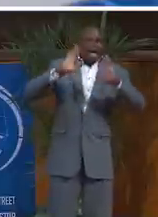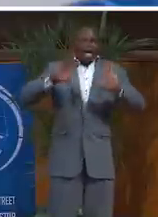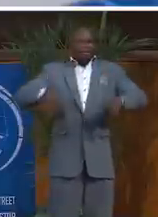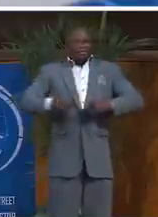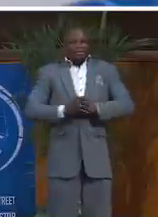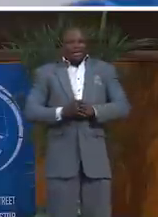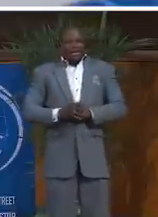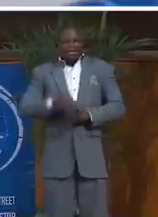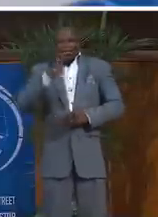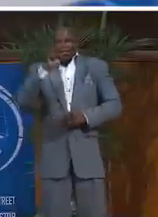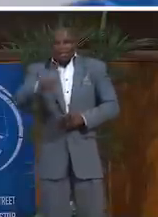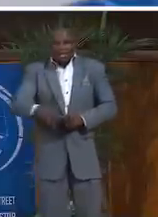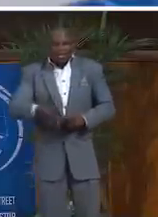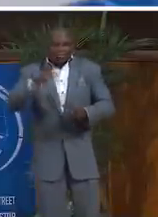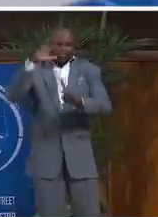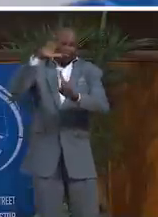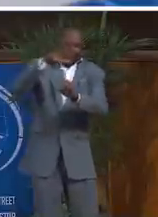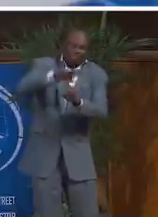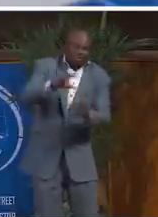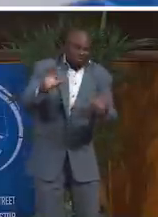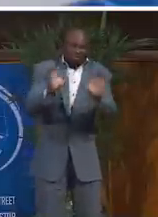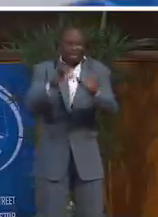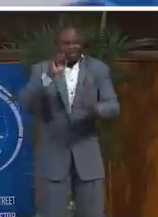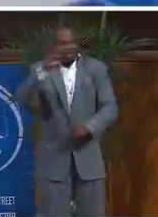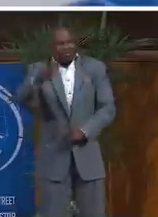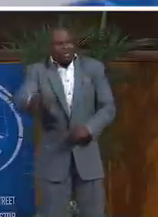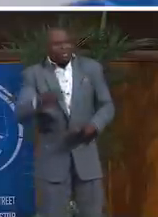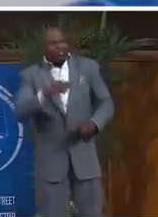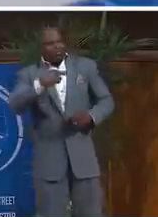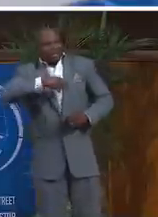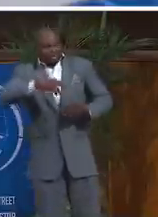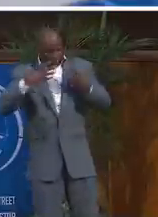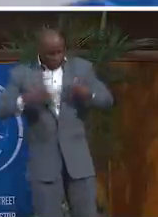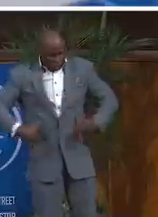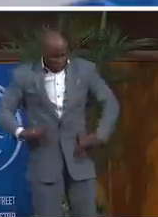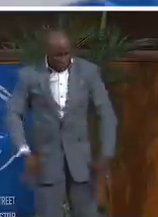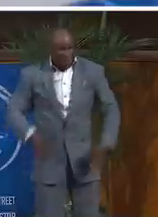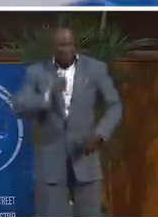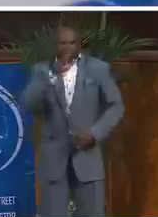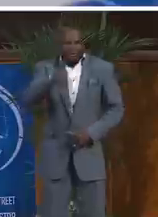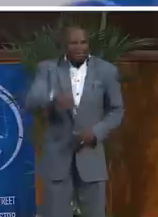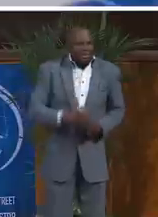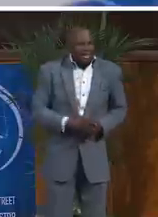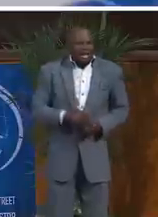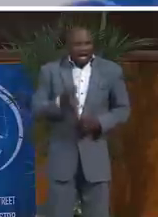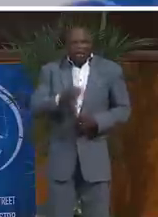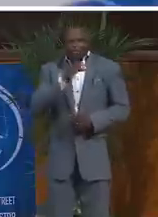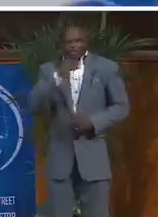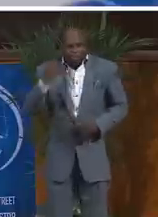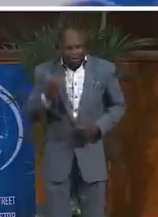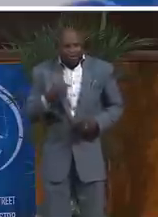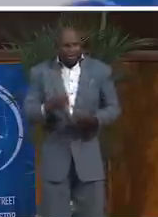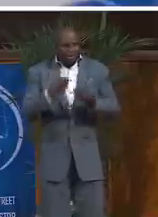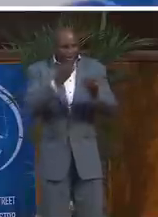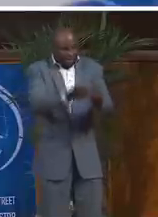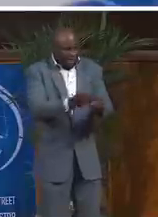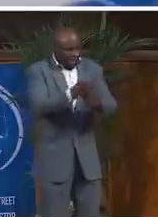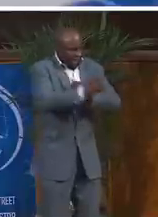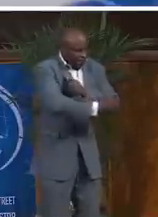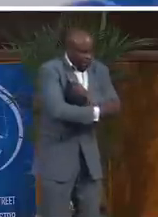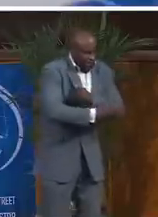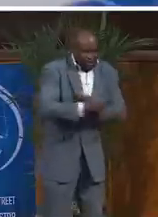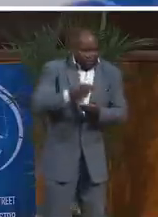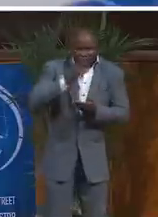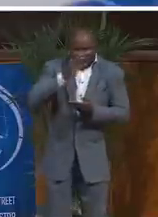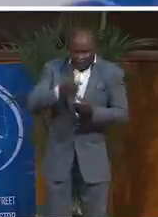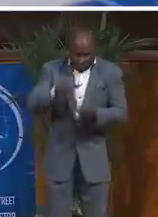I don't need an ordination certificate. I don't need a collar. I don't need a robe. But I can be the priest that administers the elements of communion to